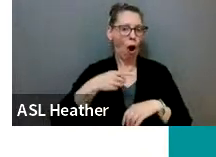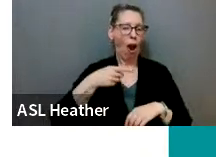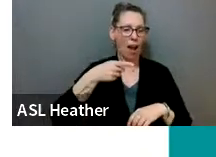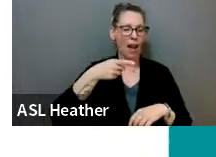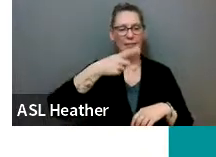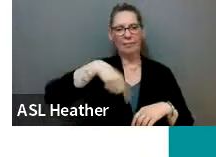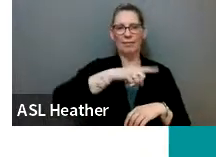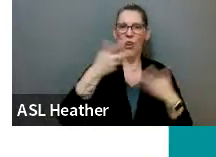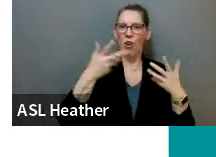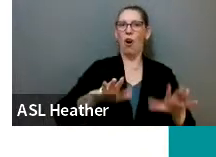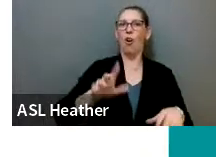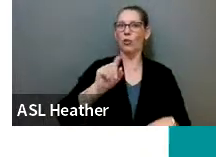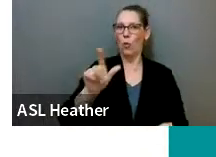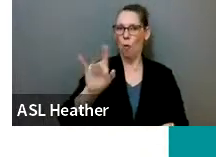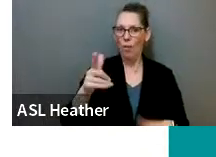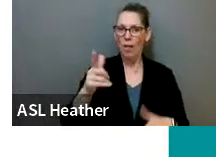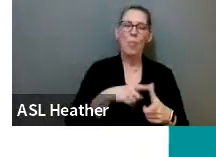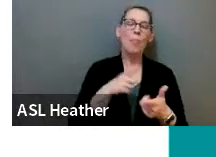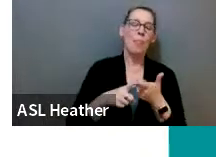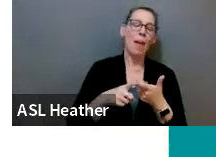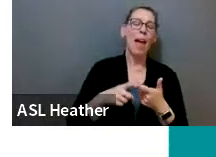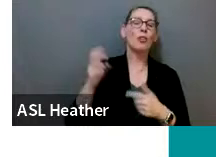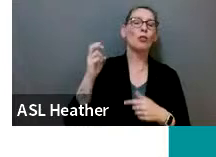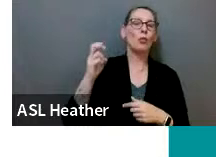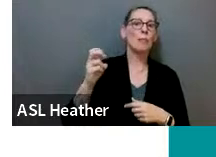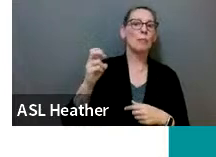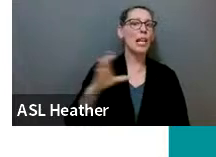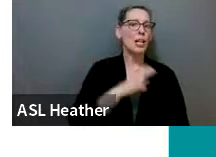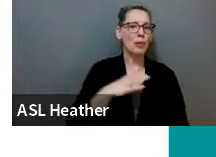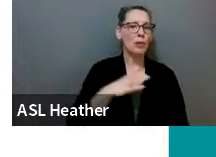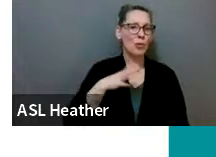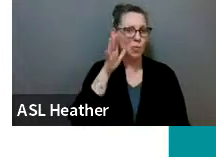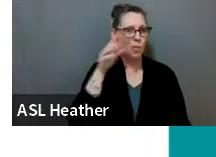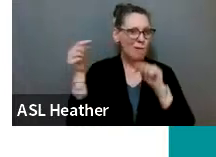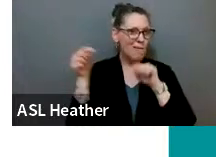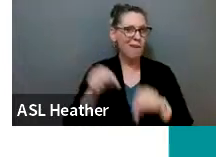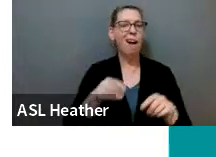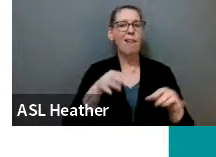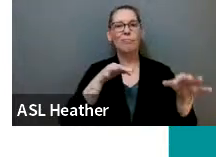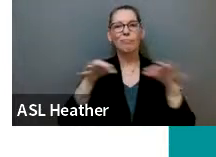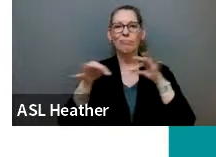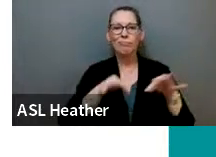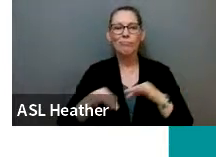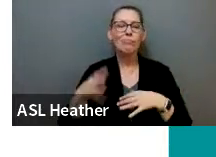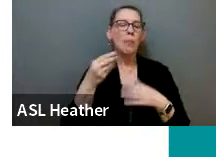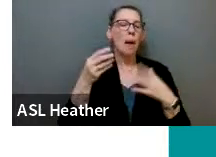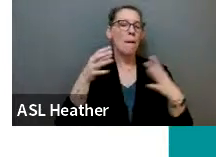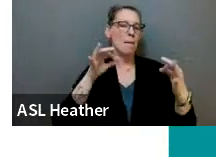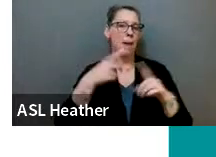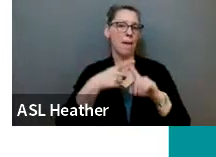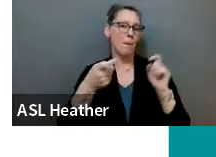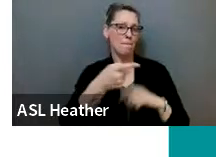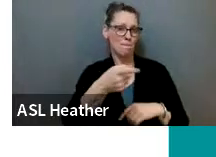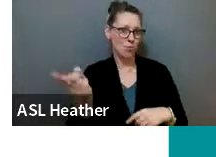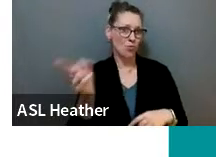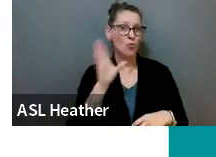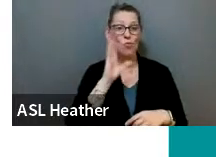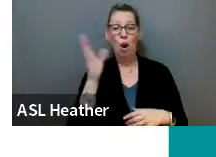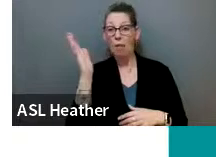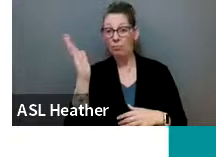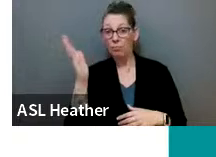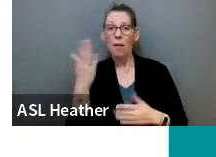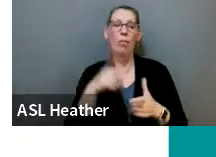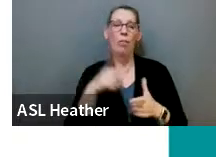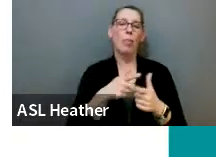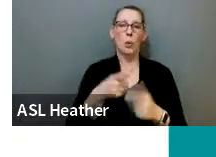will have staff from the transportation commissions come talk about to get feedback from all of you. So they will present some information, and